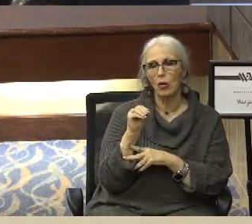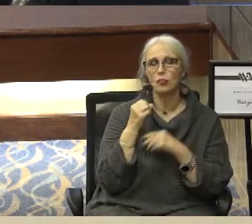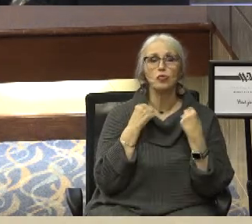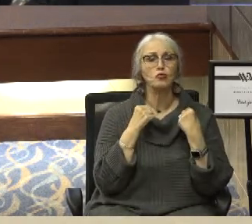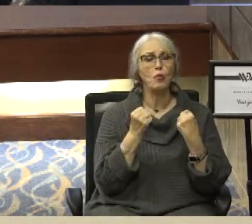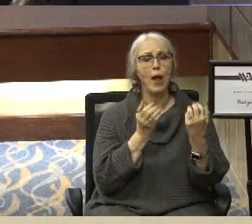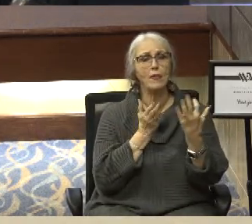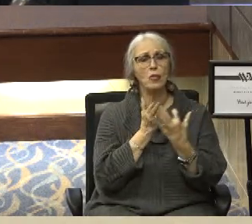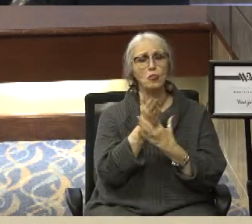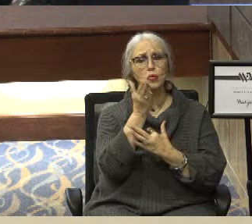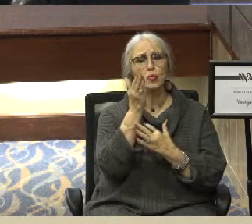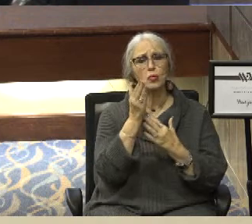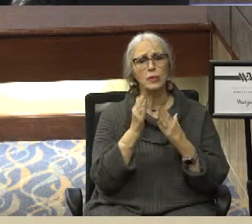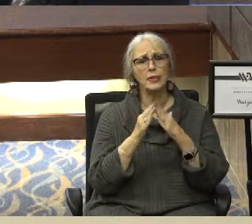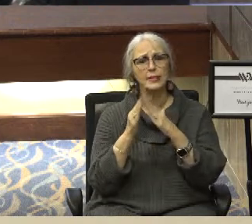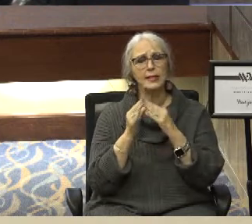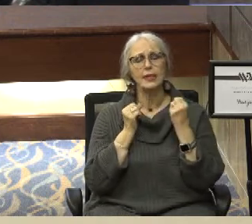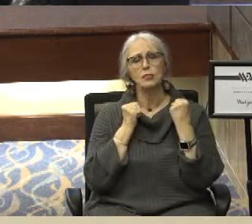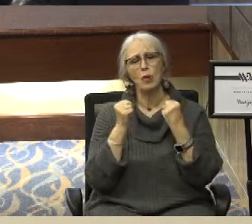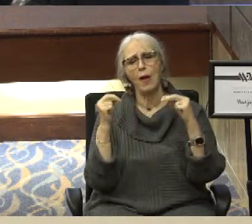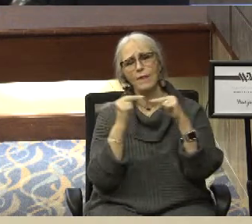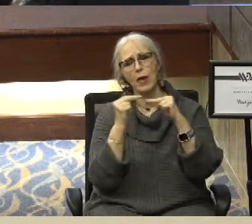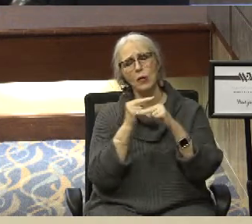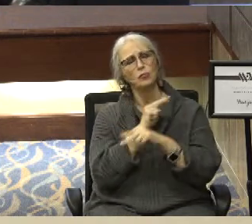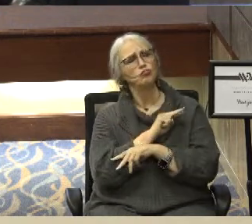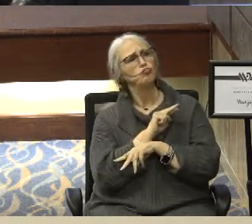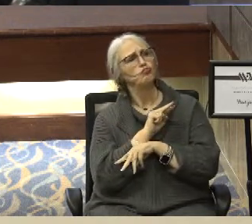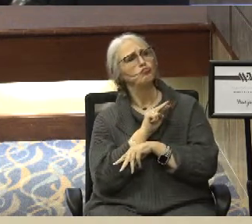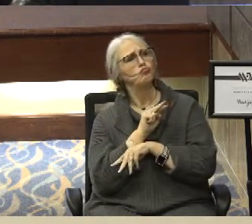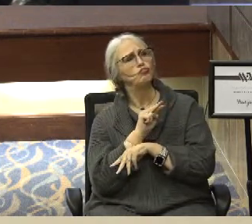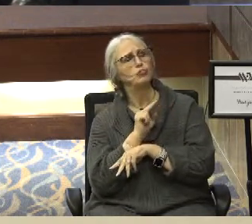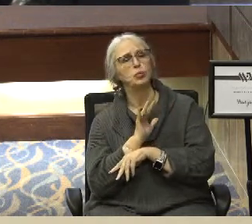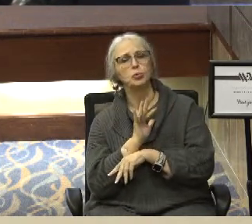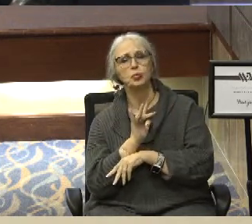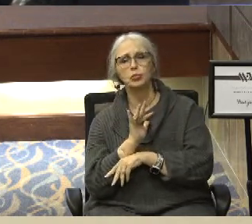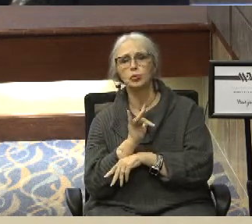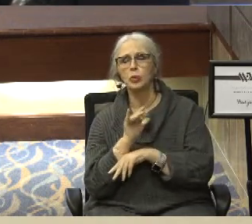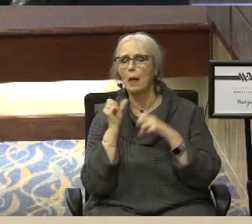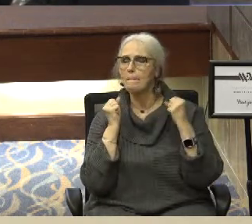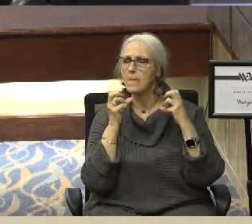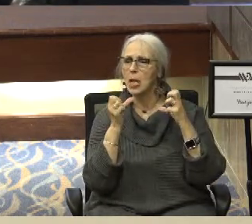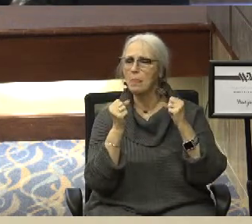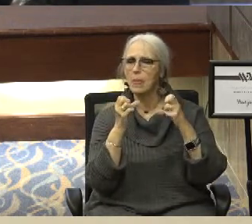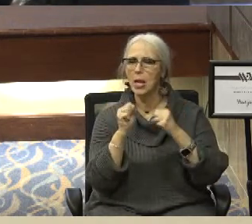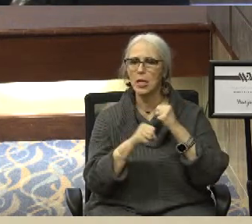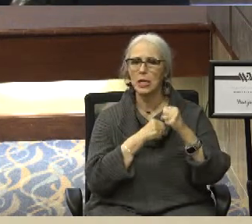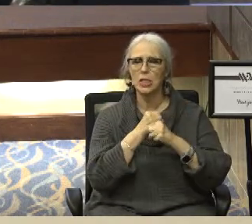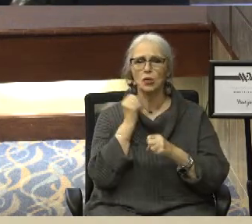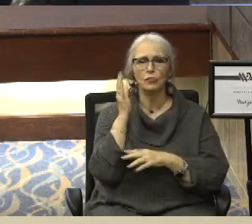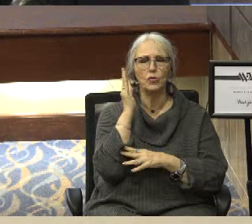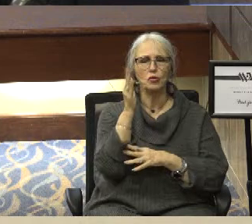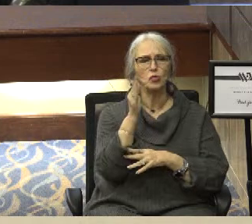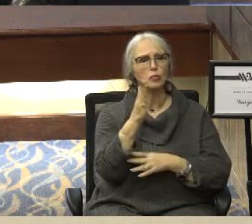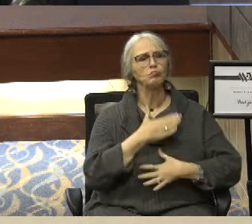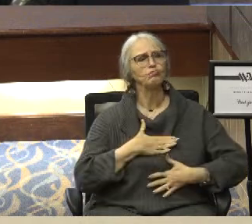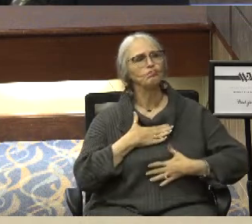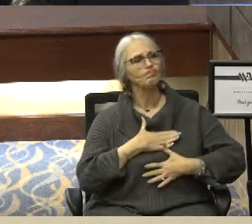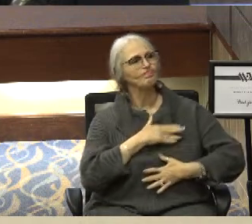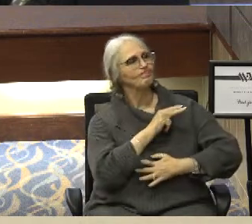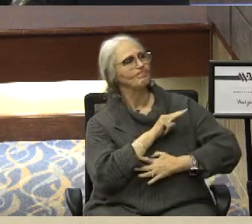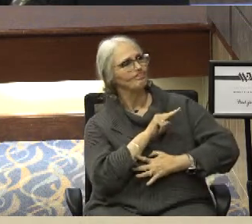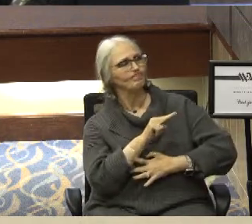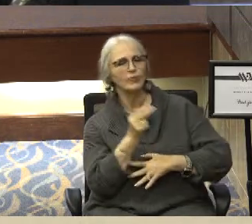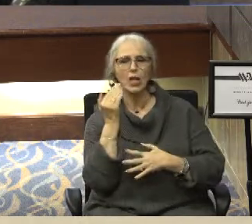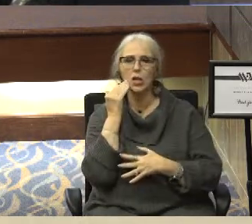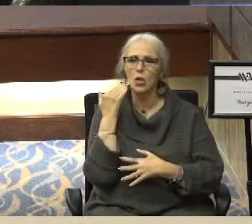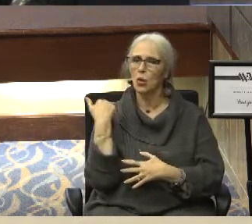and see this sterling, beautiful development for generations to come, you will as well, and be able to know that